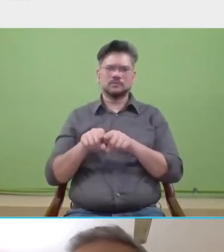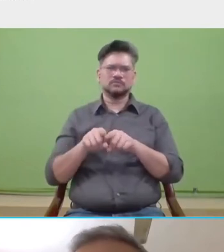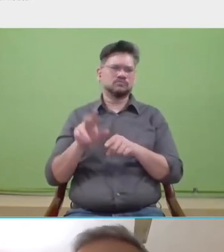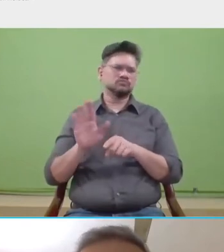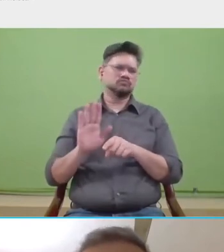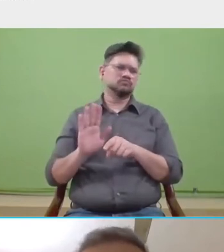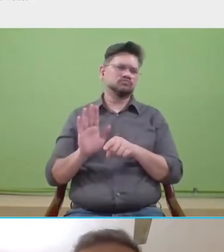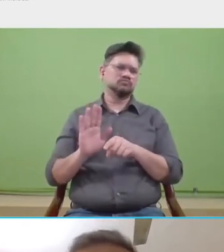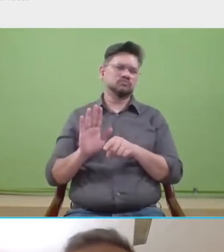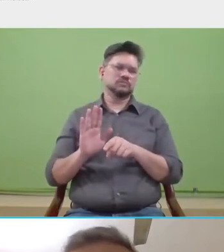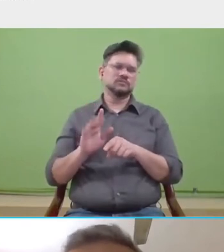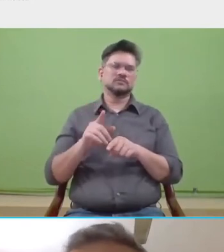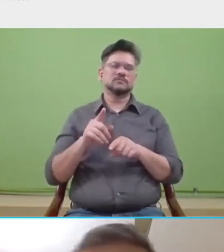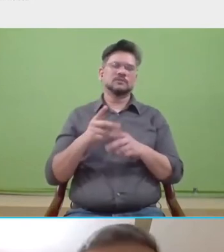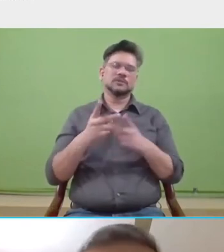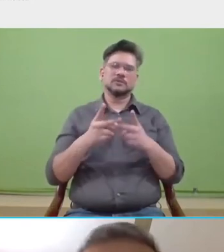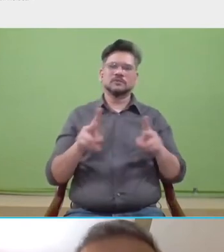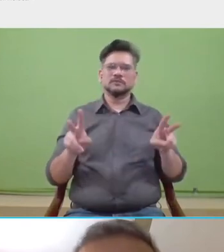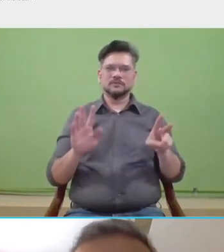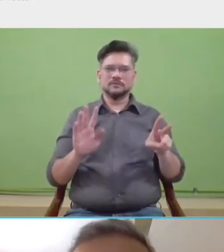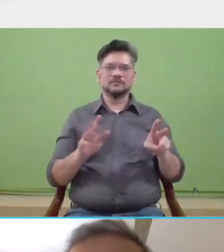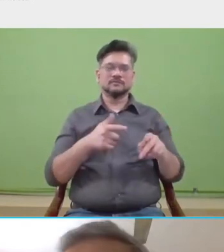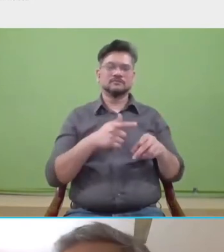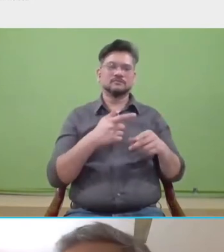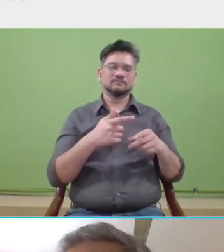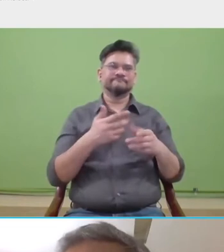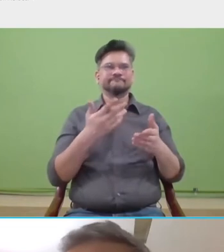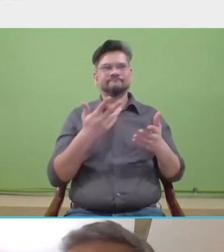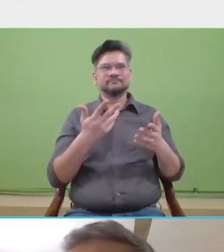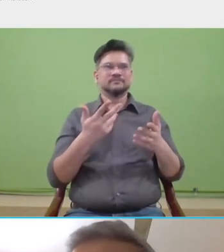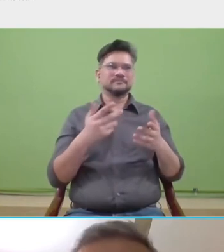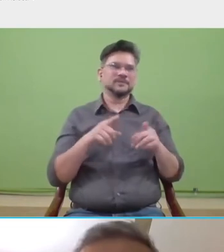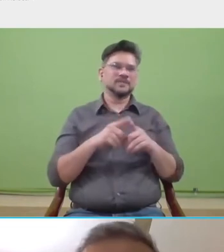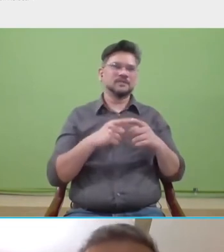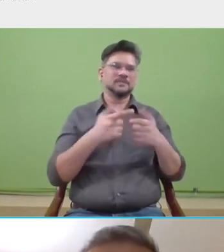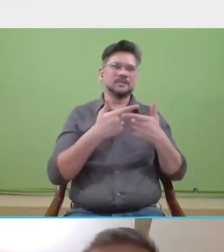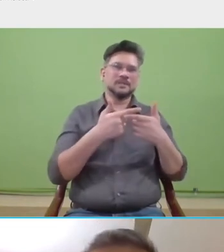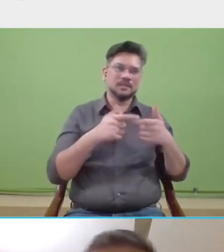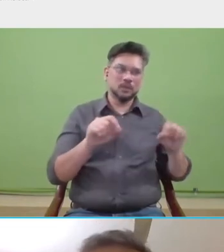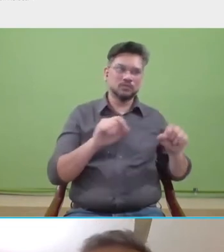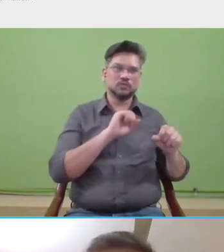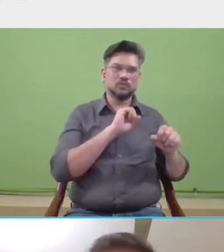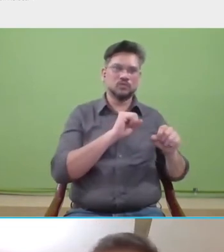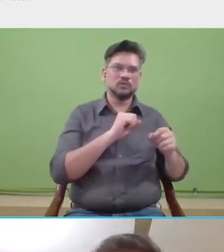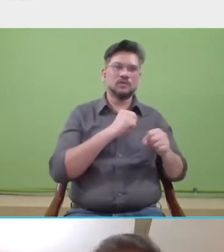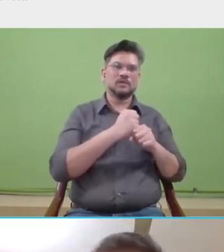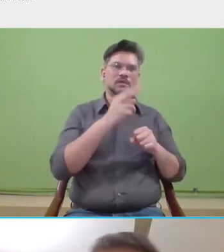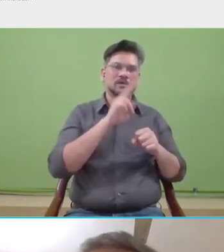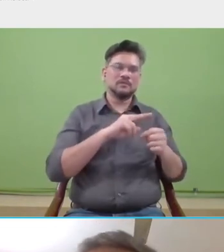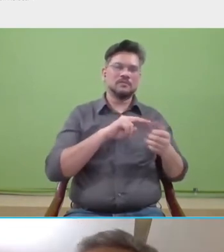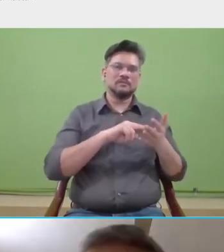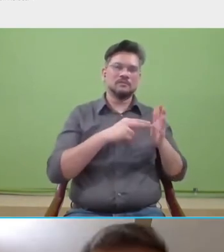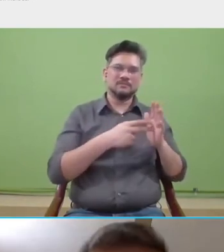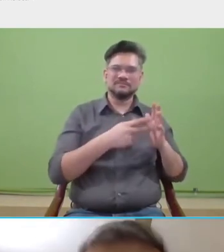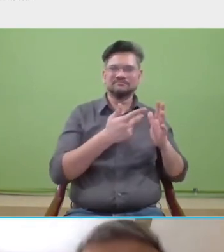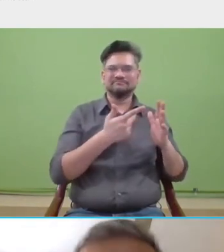describing the grammar of uh you know uh not well-studded language let's say uh tora or some